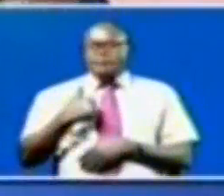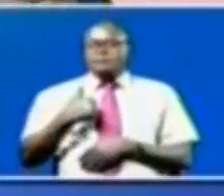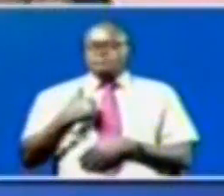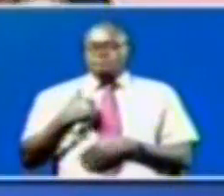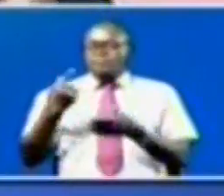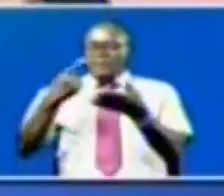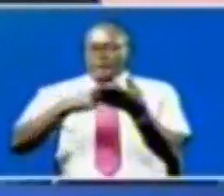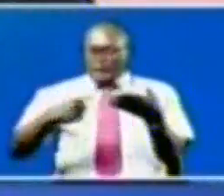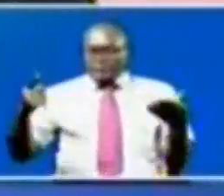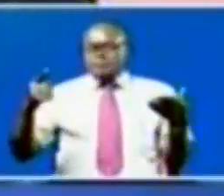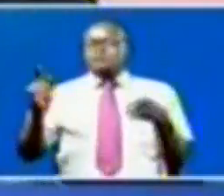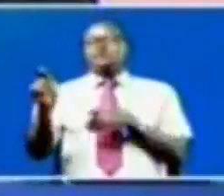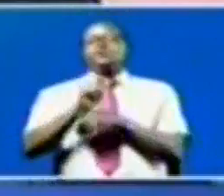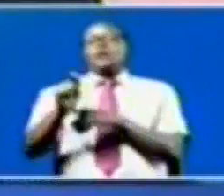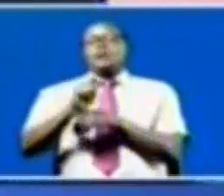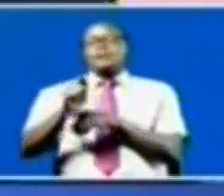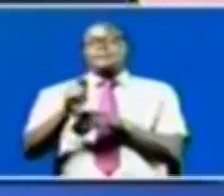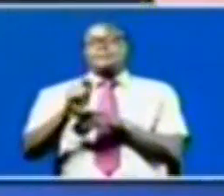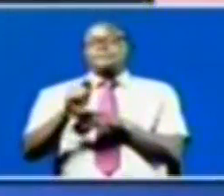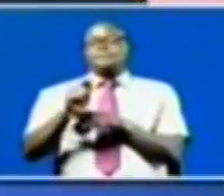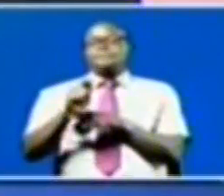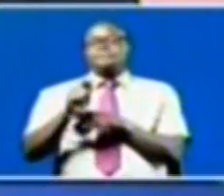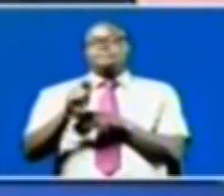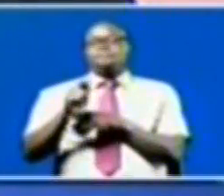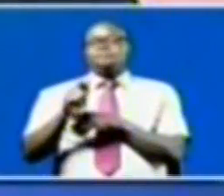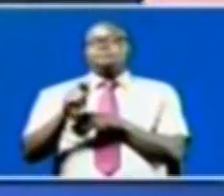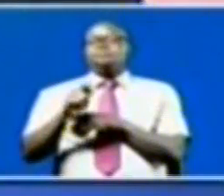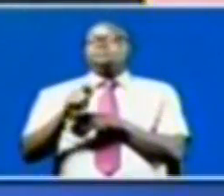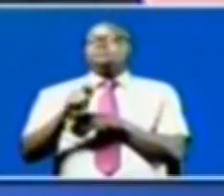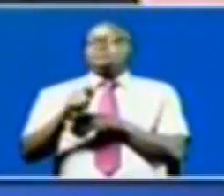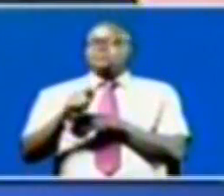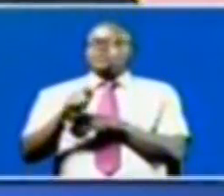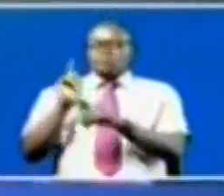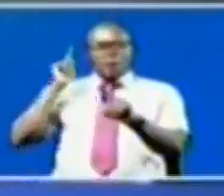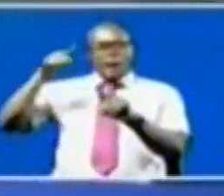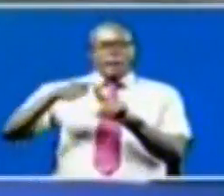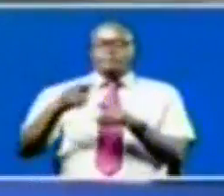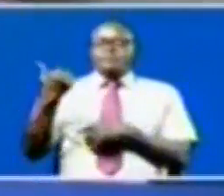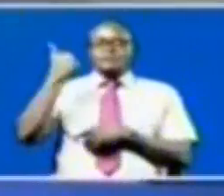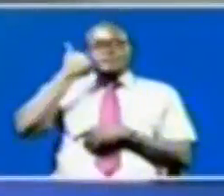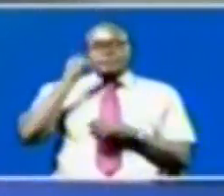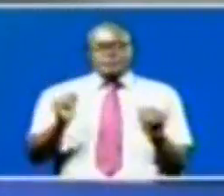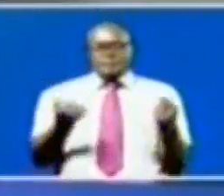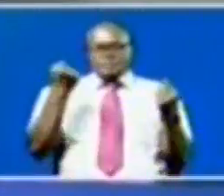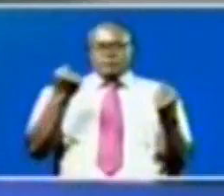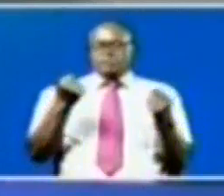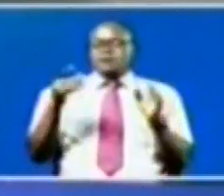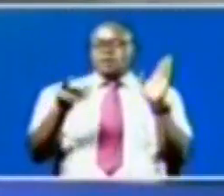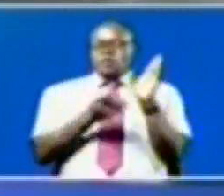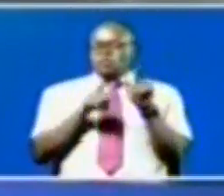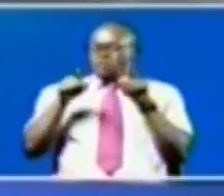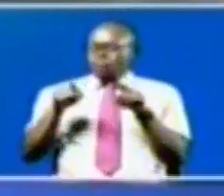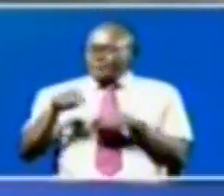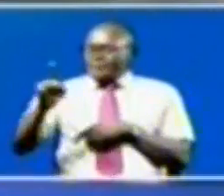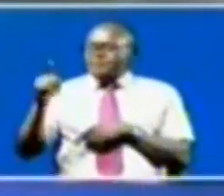commensurate training amounts to putting the patient's safety at risk. Doctors have accused clinical officers